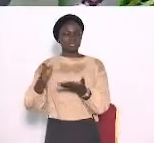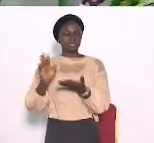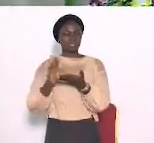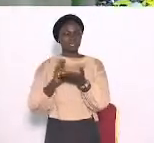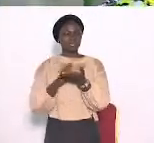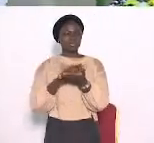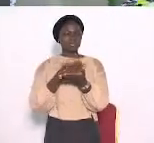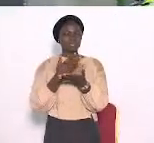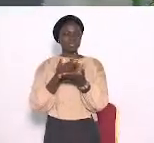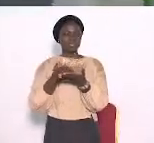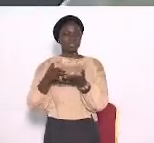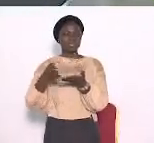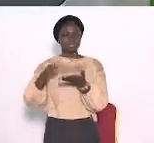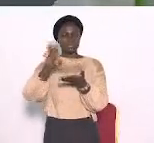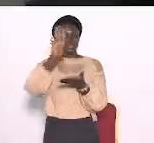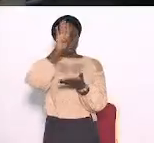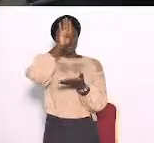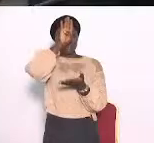naakaakaakaaka